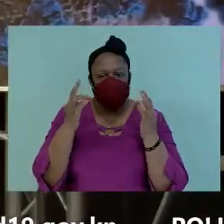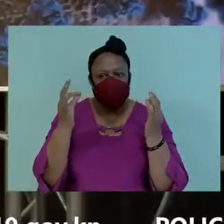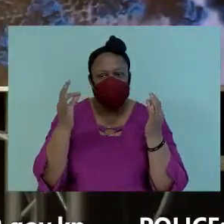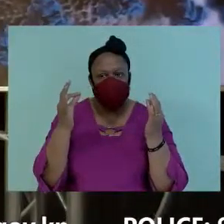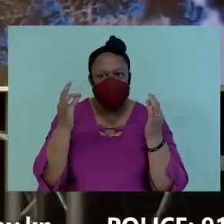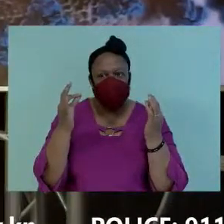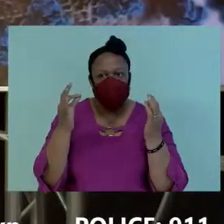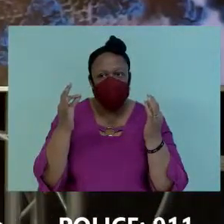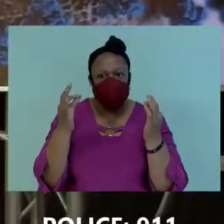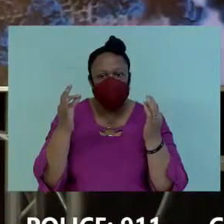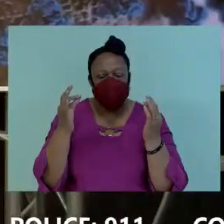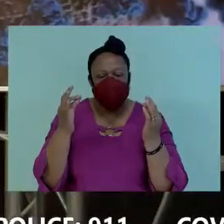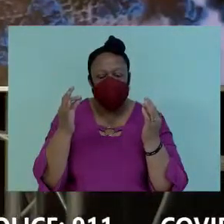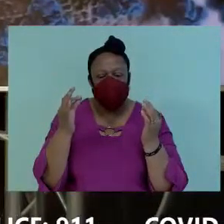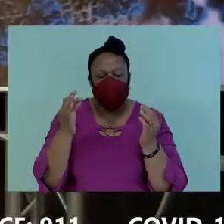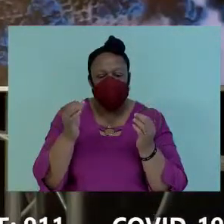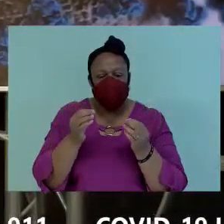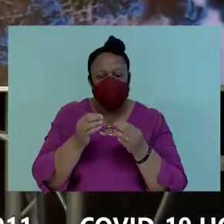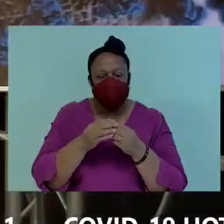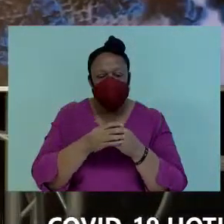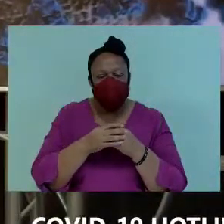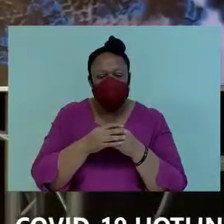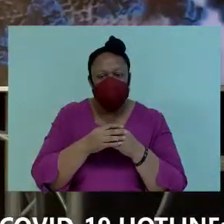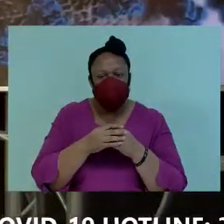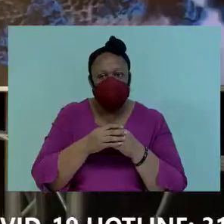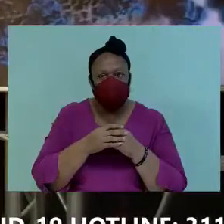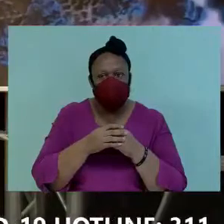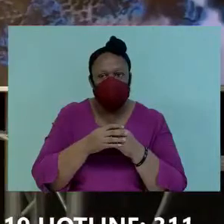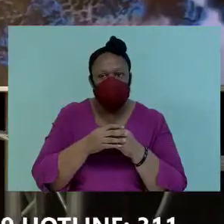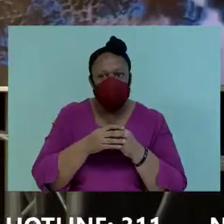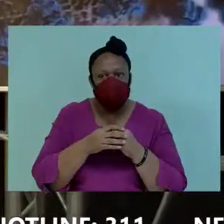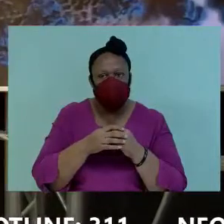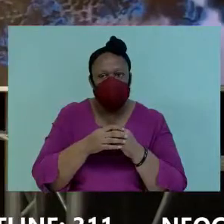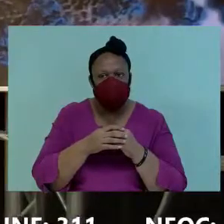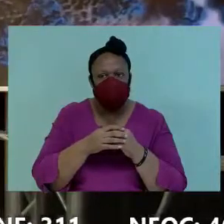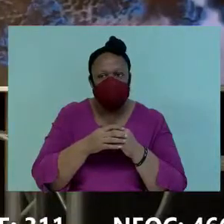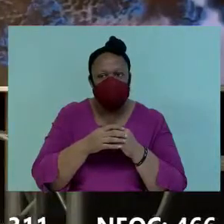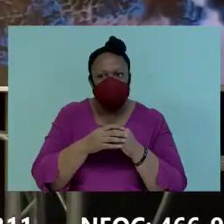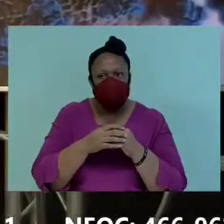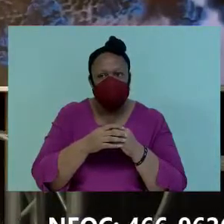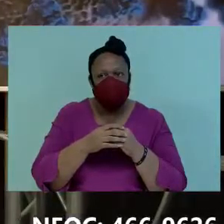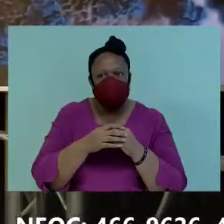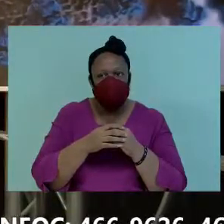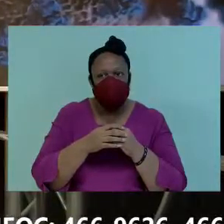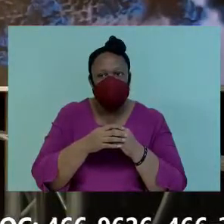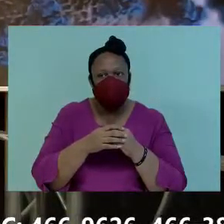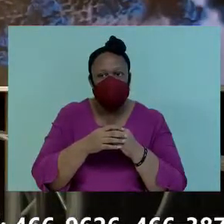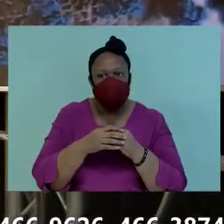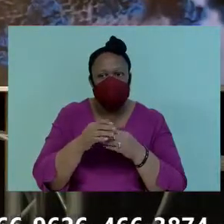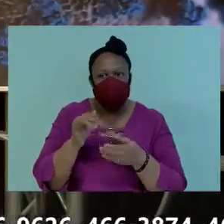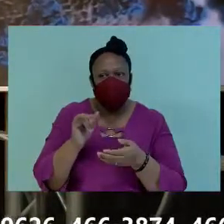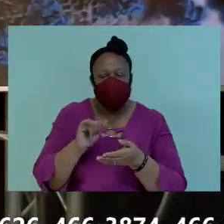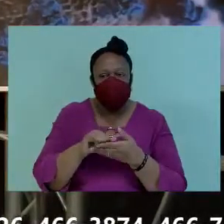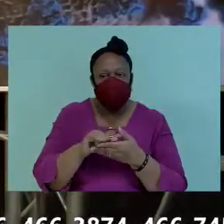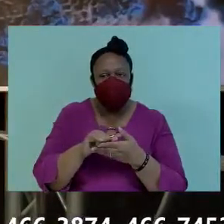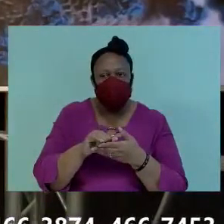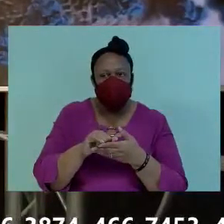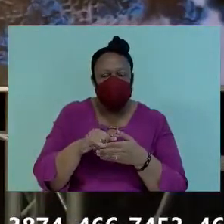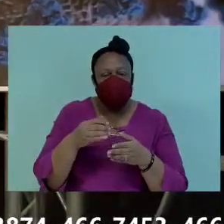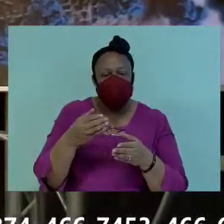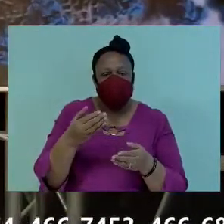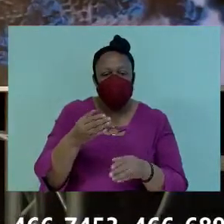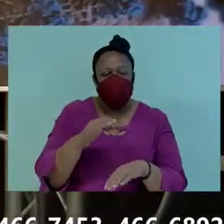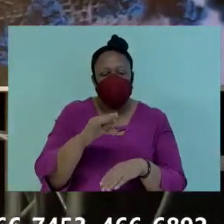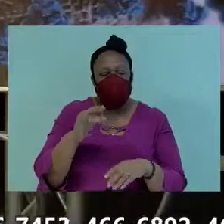That is in Amsterdam. And of course, you know, a mink is an animal that you grow for fur and